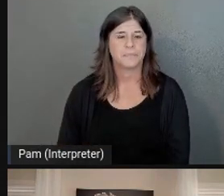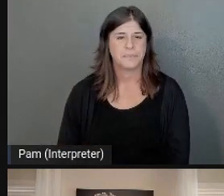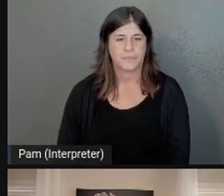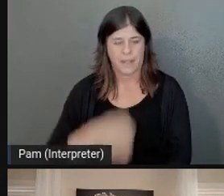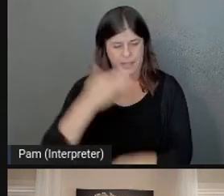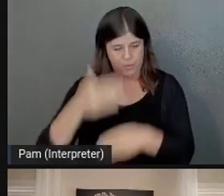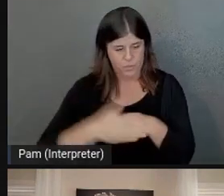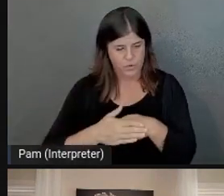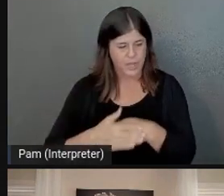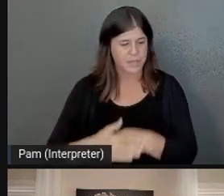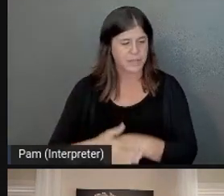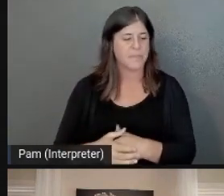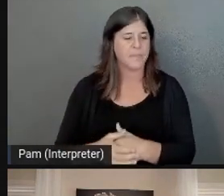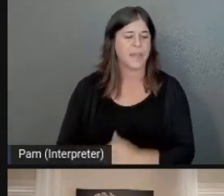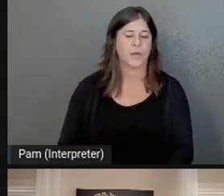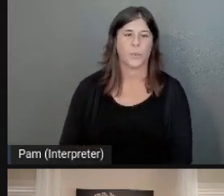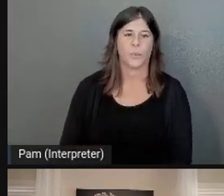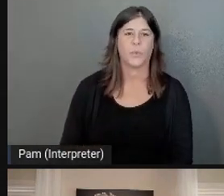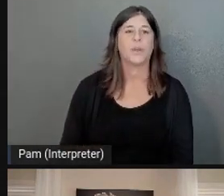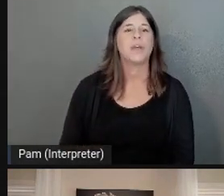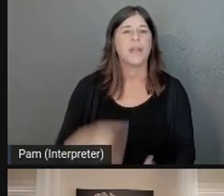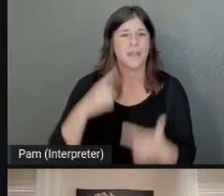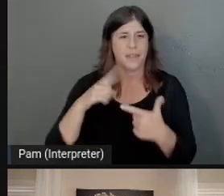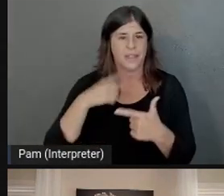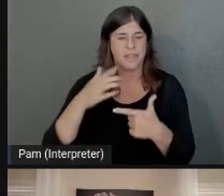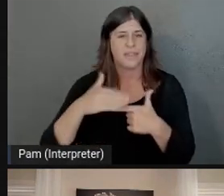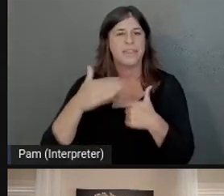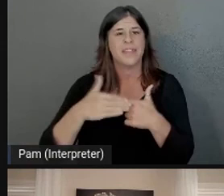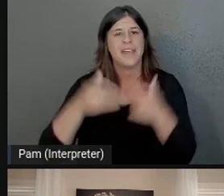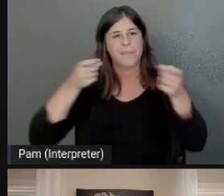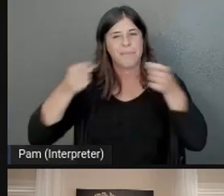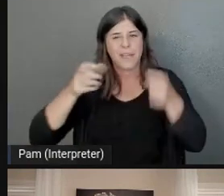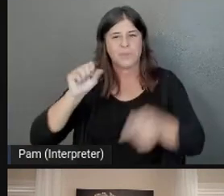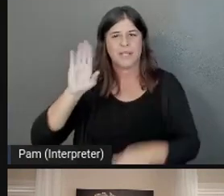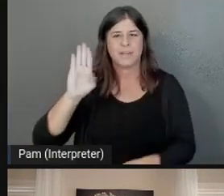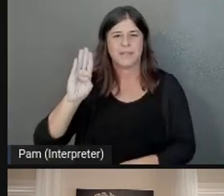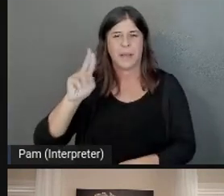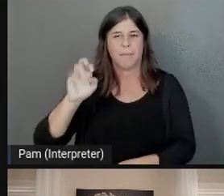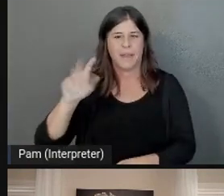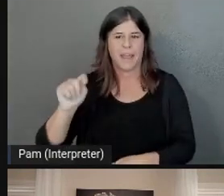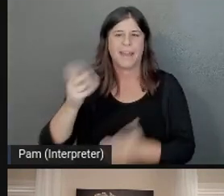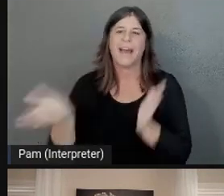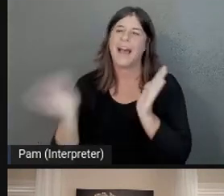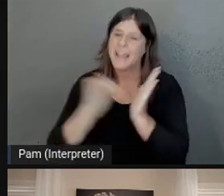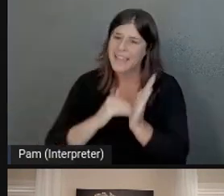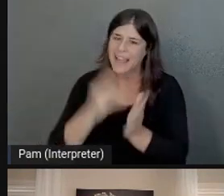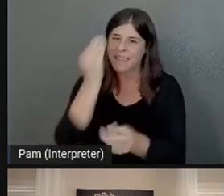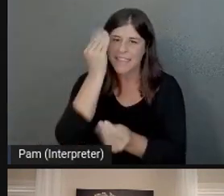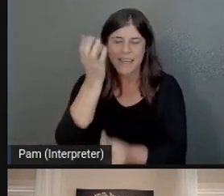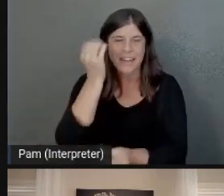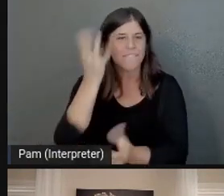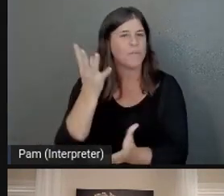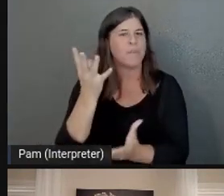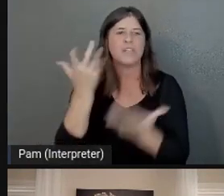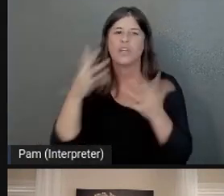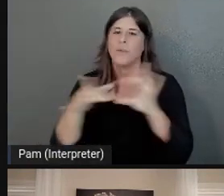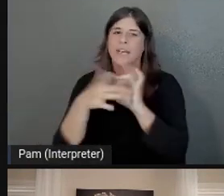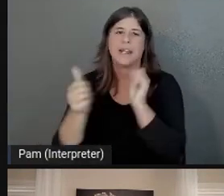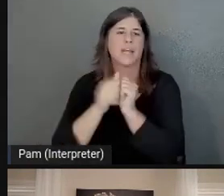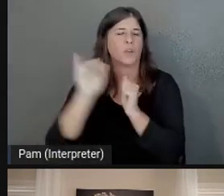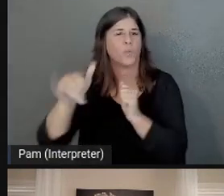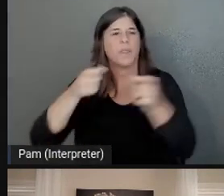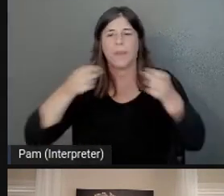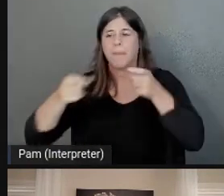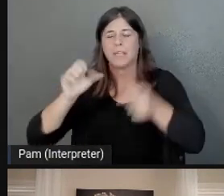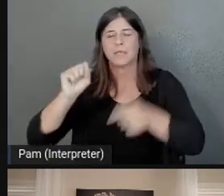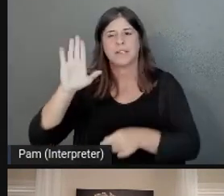Then we'll click Next, and then you'll have the management subnet. Again, this information that's associated with this management subnet will be given